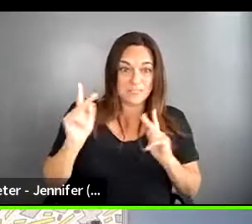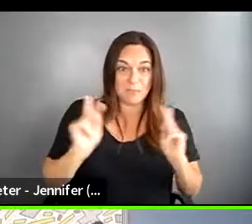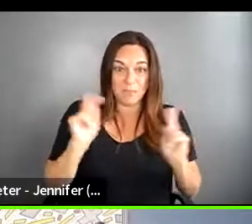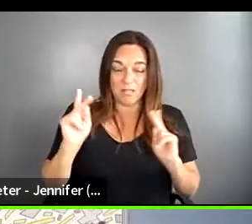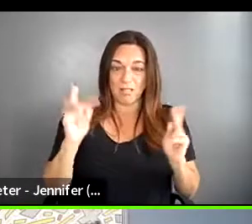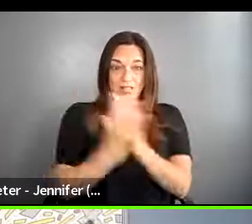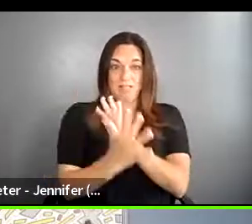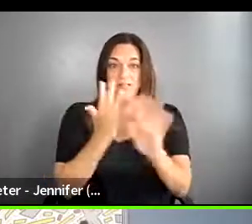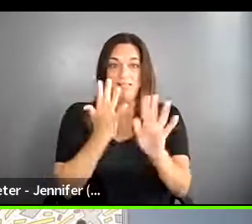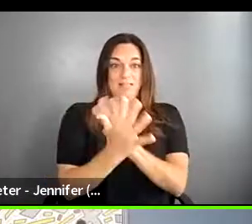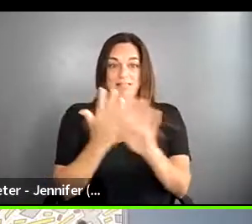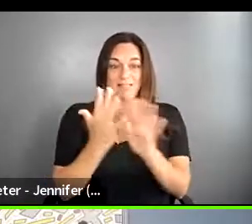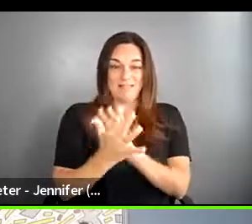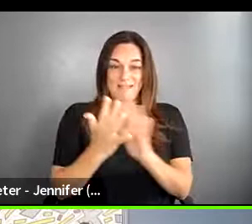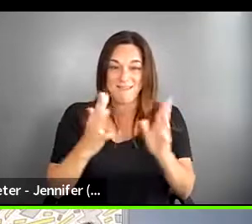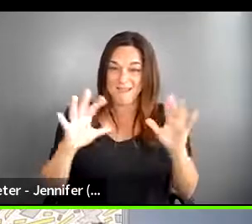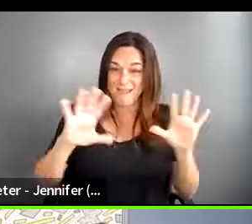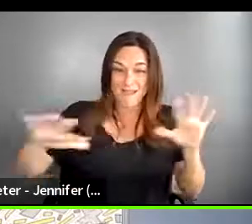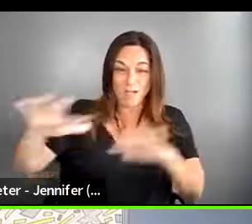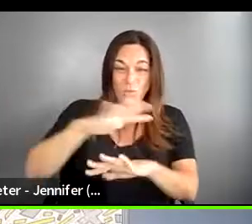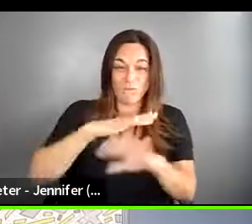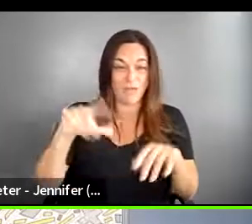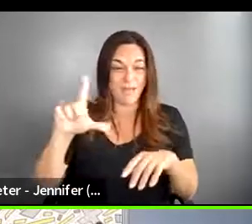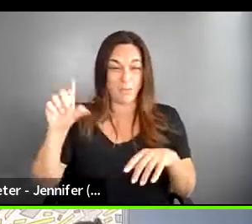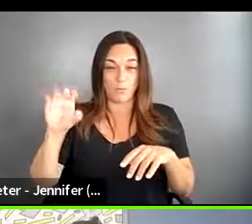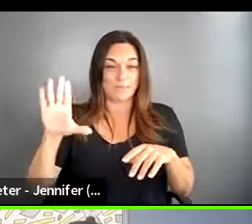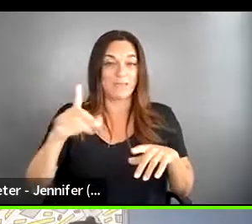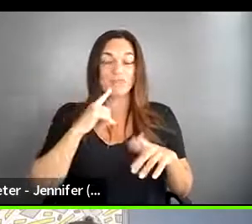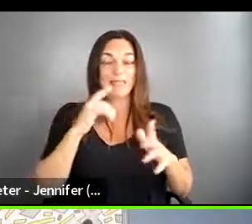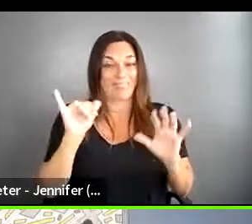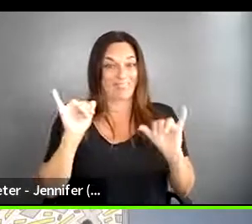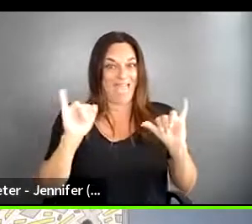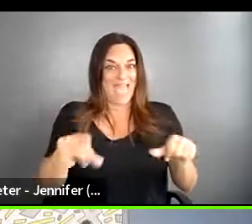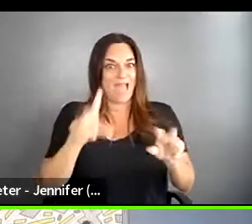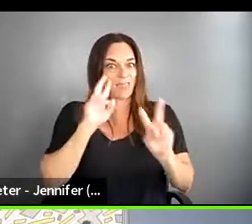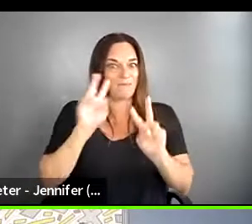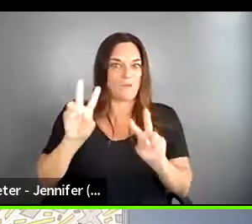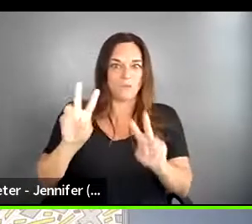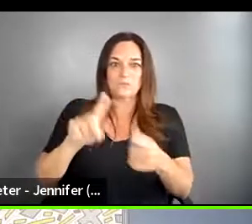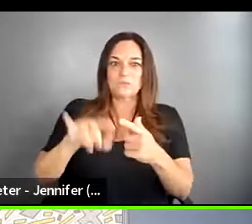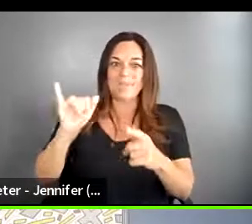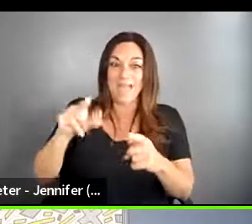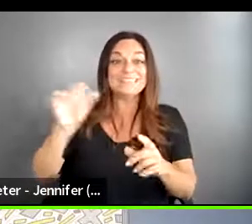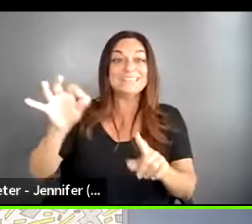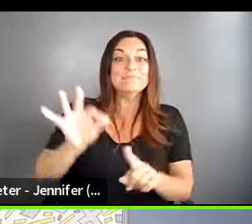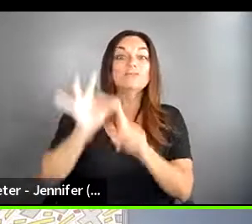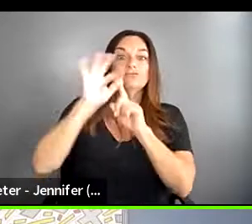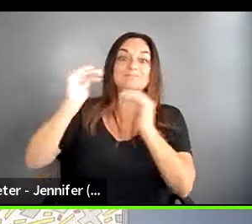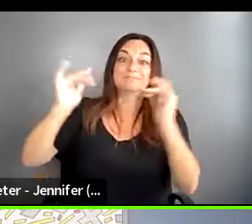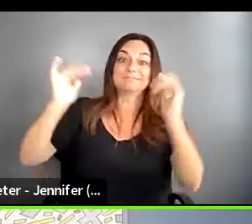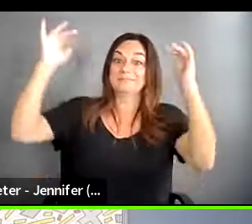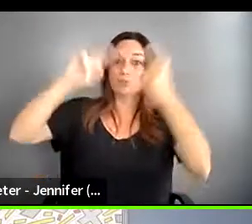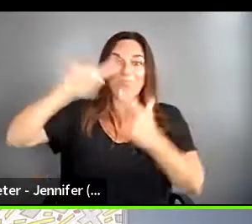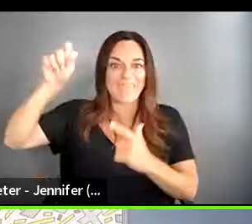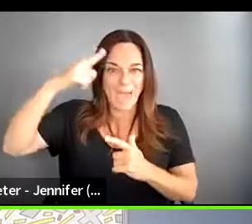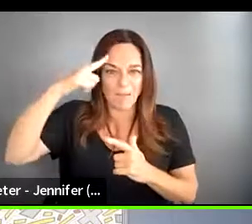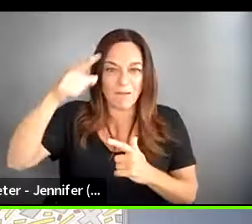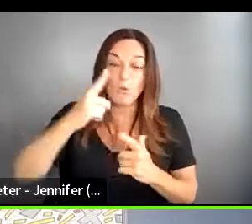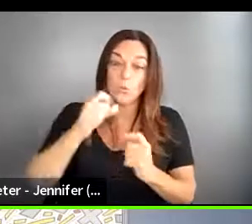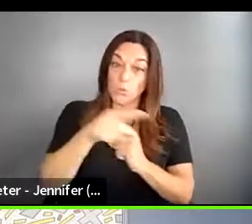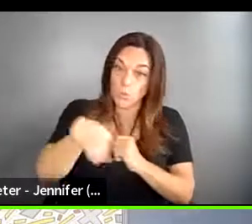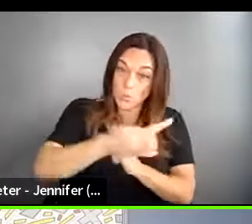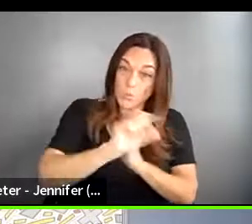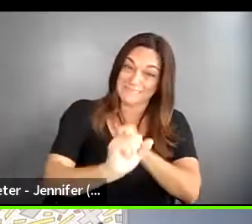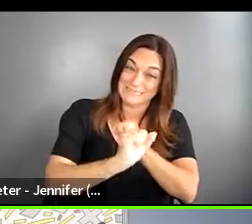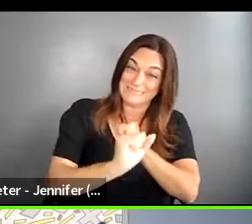blue t-shirts all over the LOB is definitely something to look forward to, especially going up to the Capitol. But knowing all the things that you all have been advocating